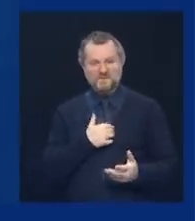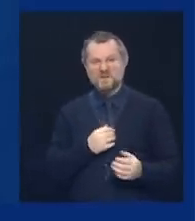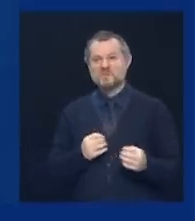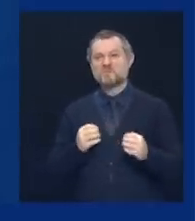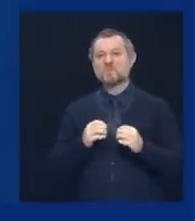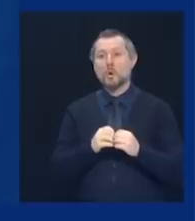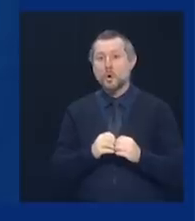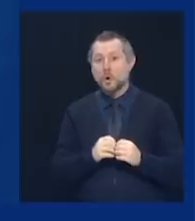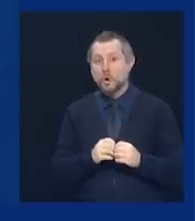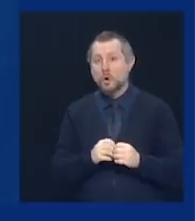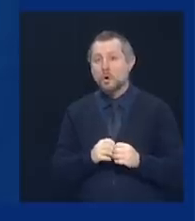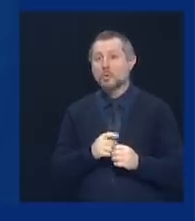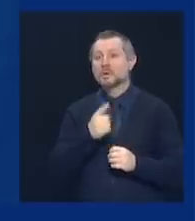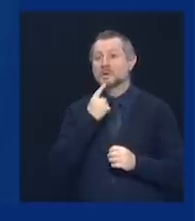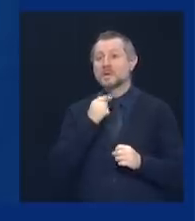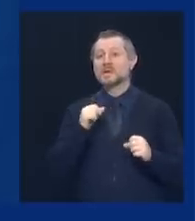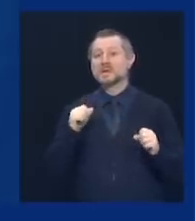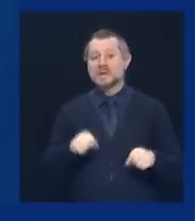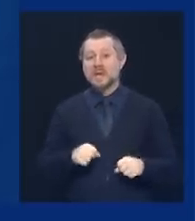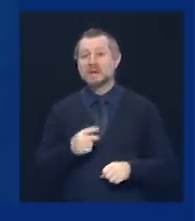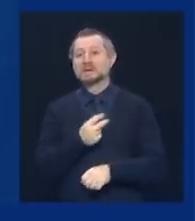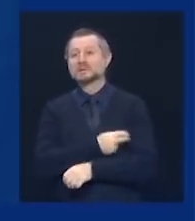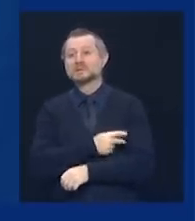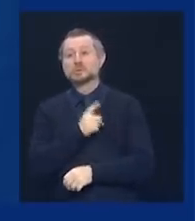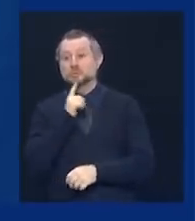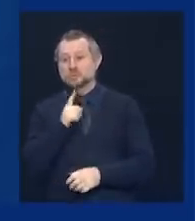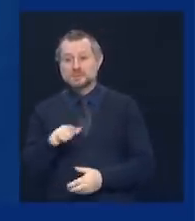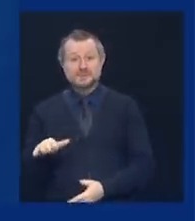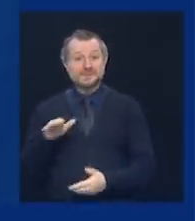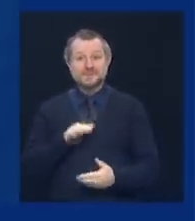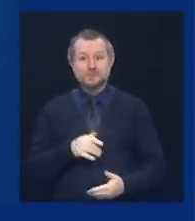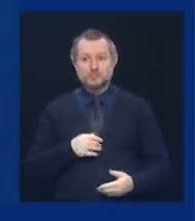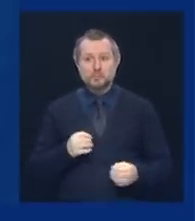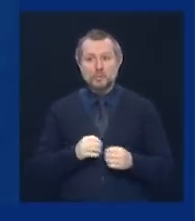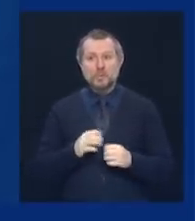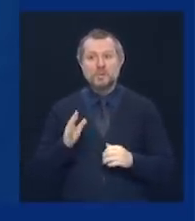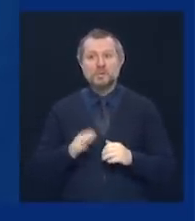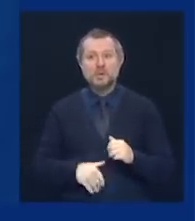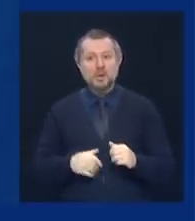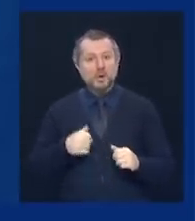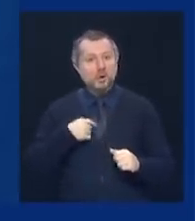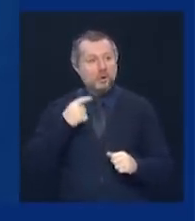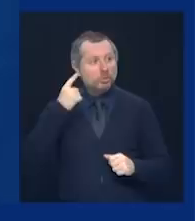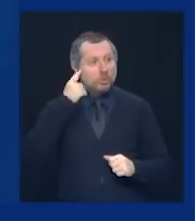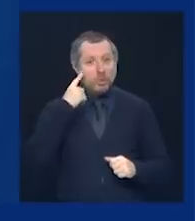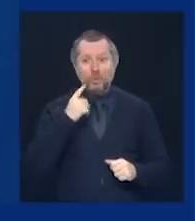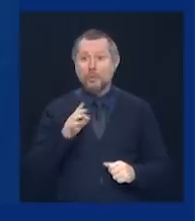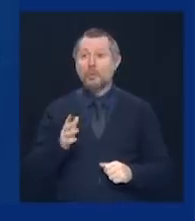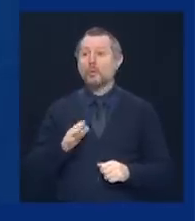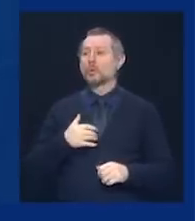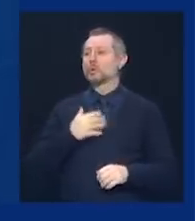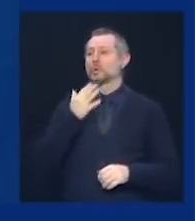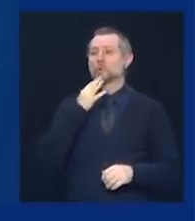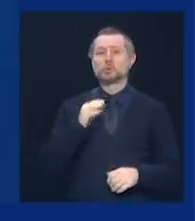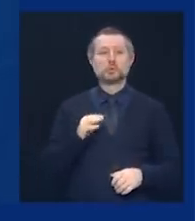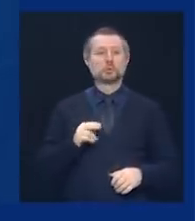they said per vial. That's good news. This is the